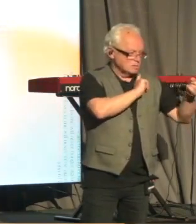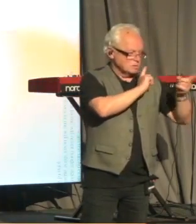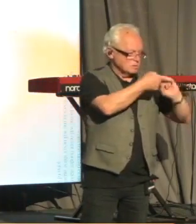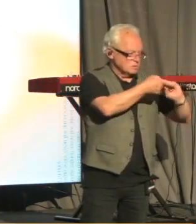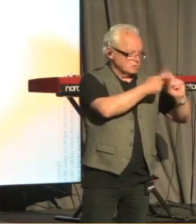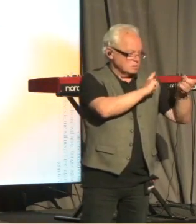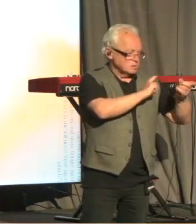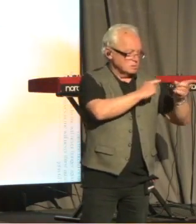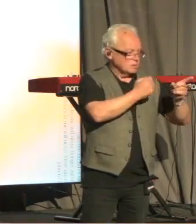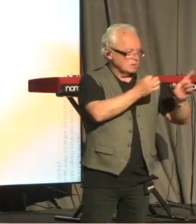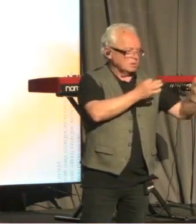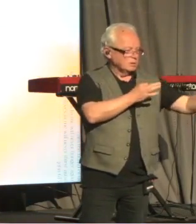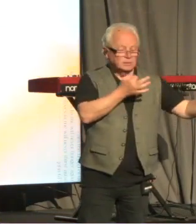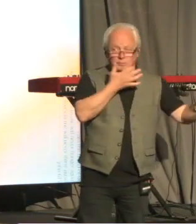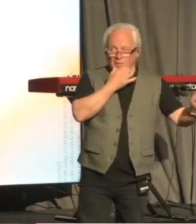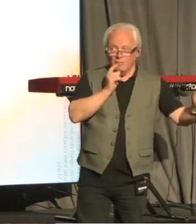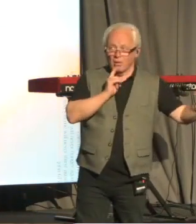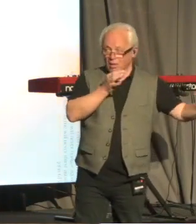us a sign.